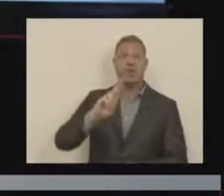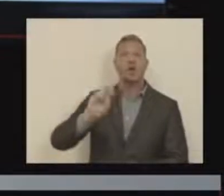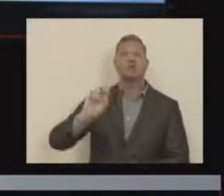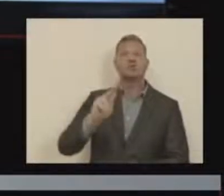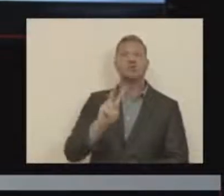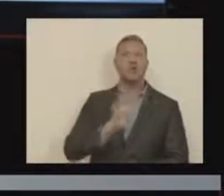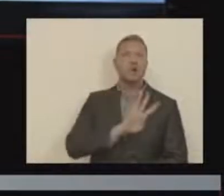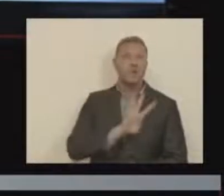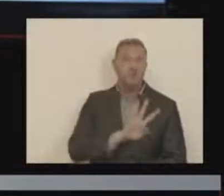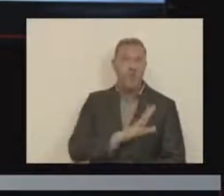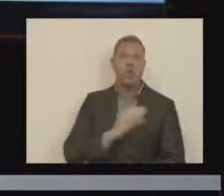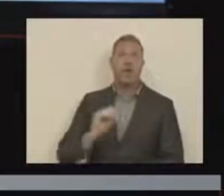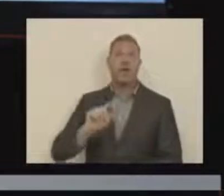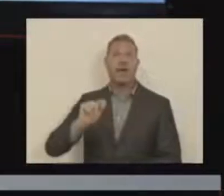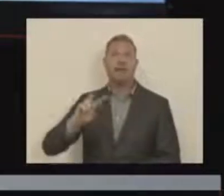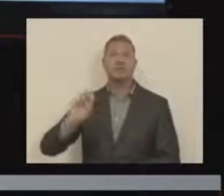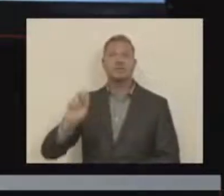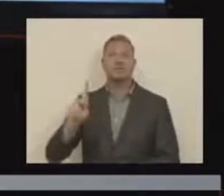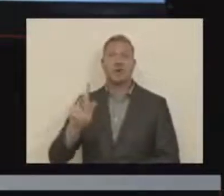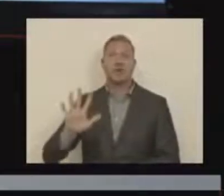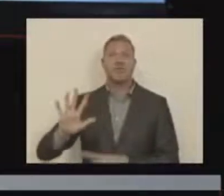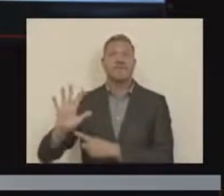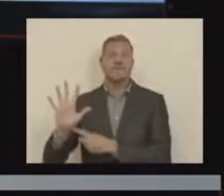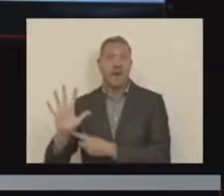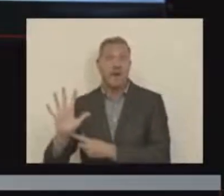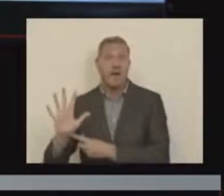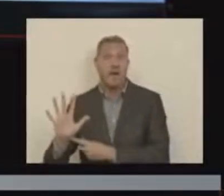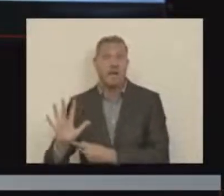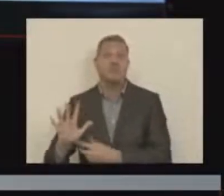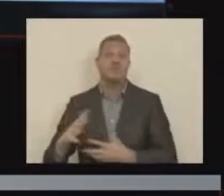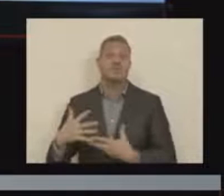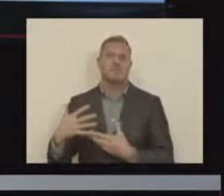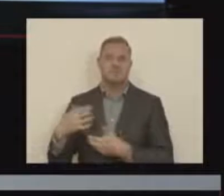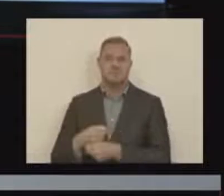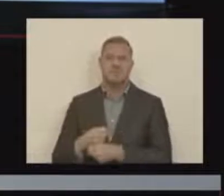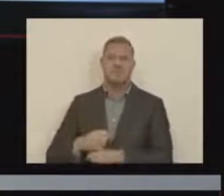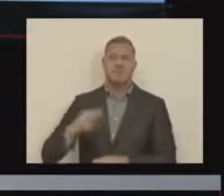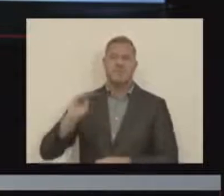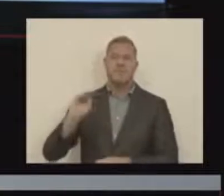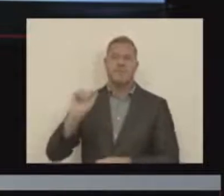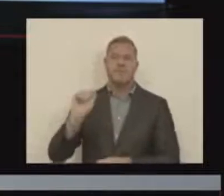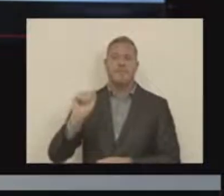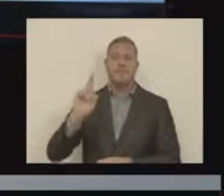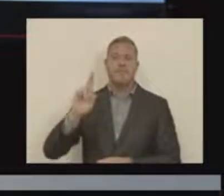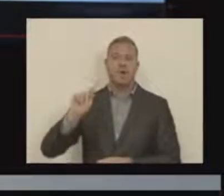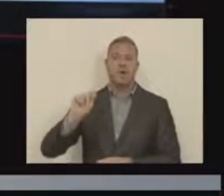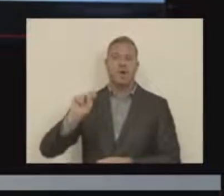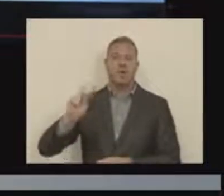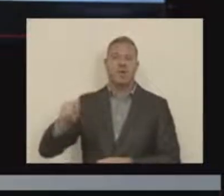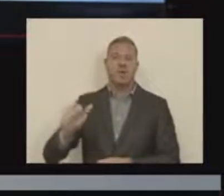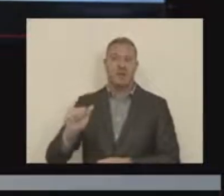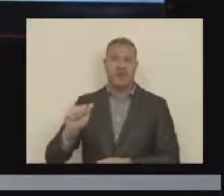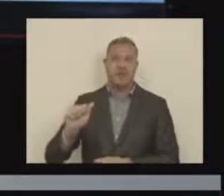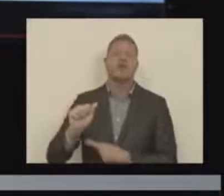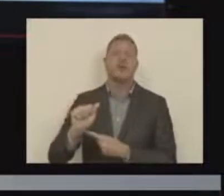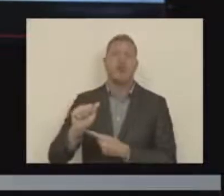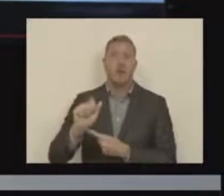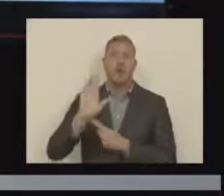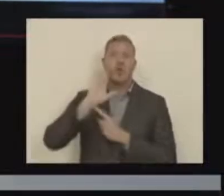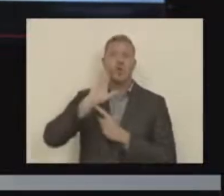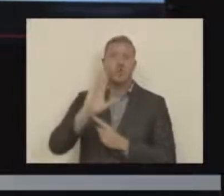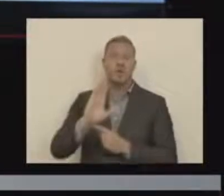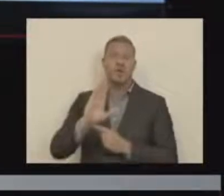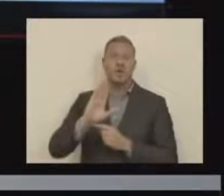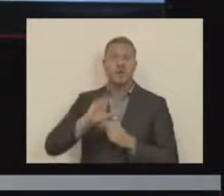Marta as Stork 5 is affectionately known as, will be the first satellites placed into orbit for the company's Stork constellation.